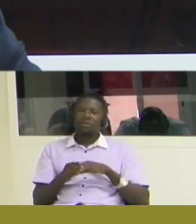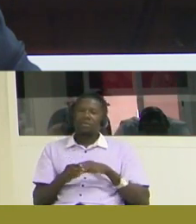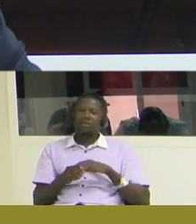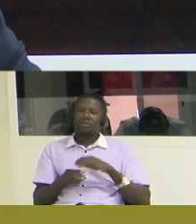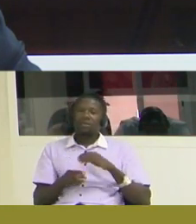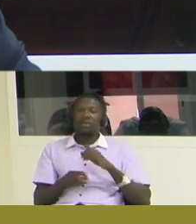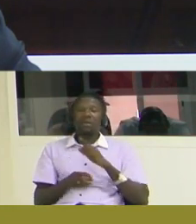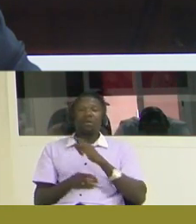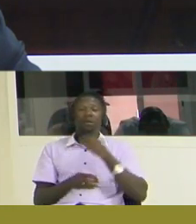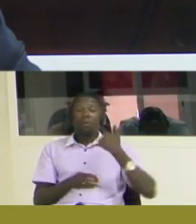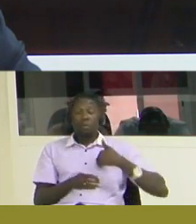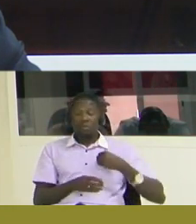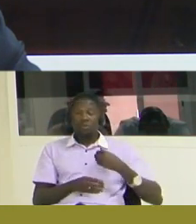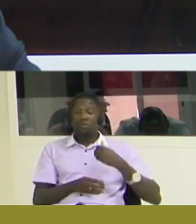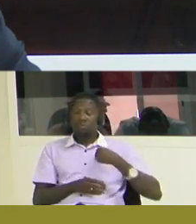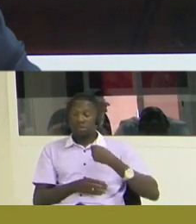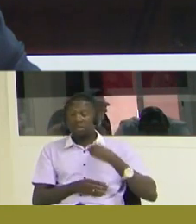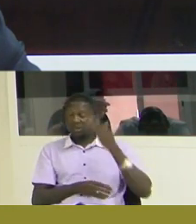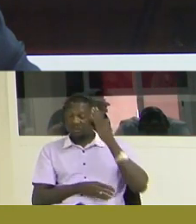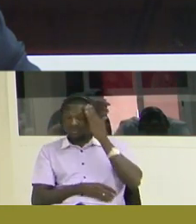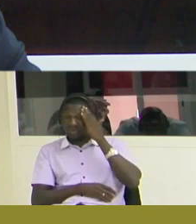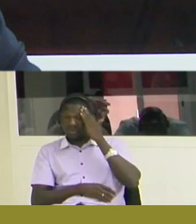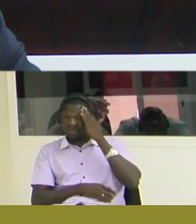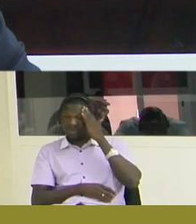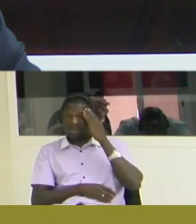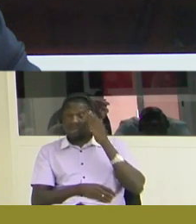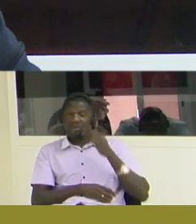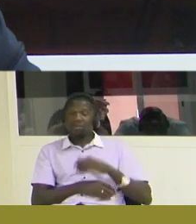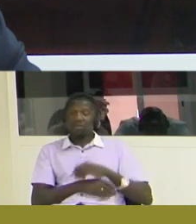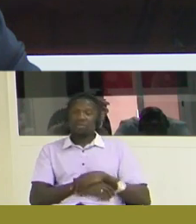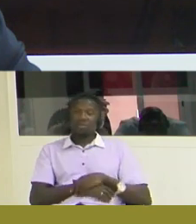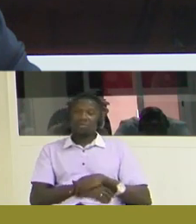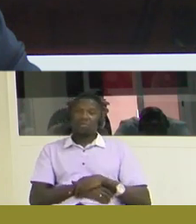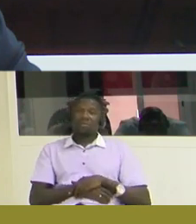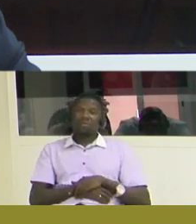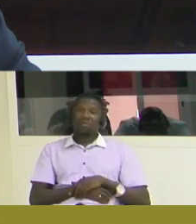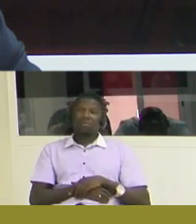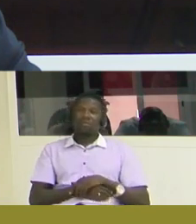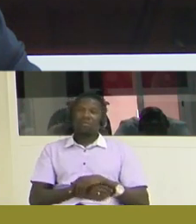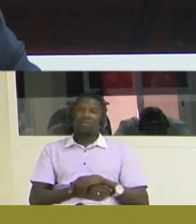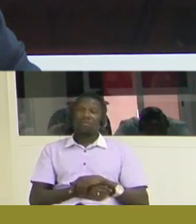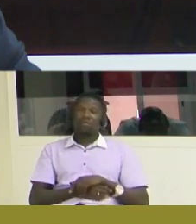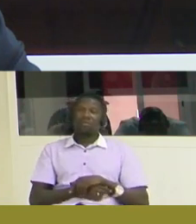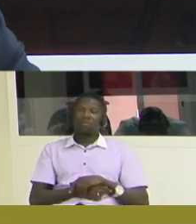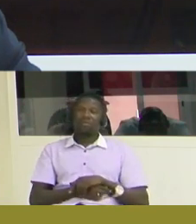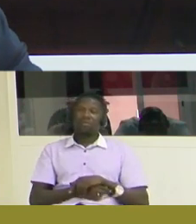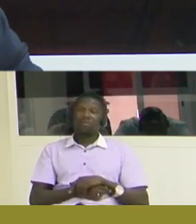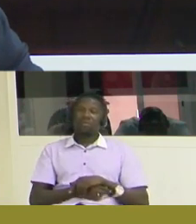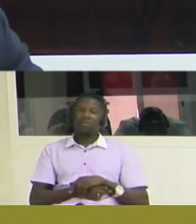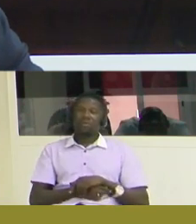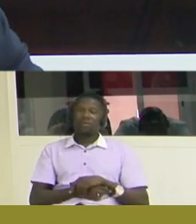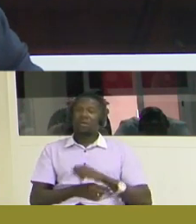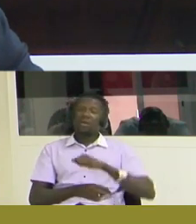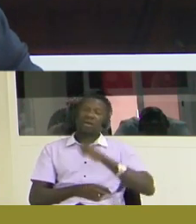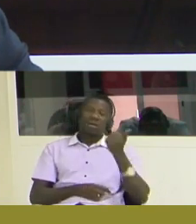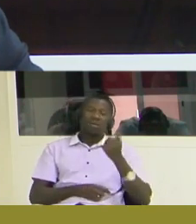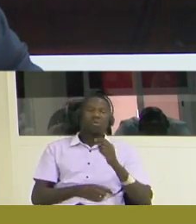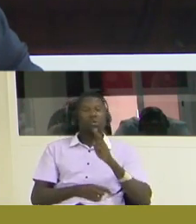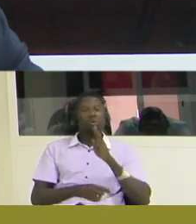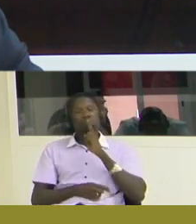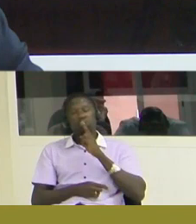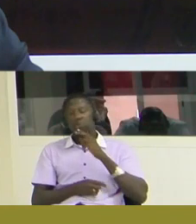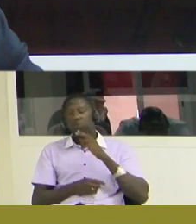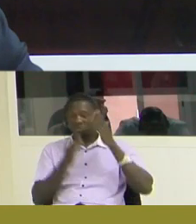him not also I know those he knows at new Mohammed II and those